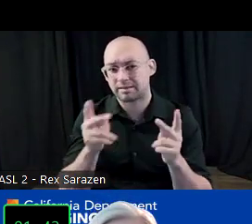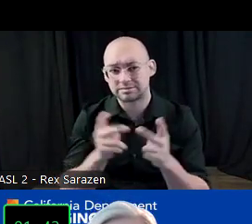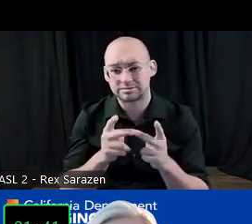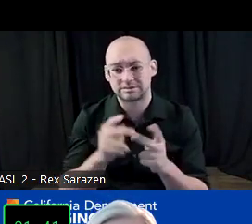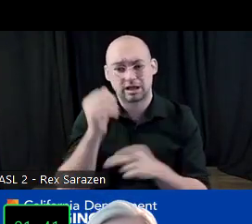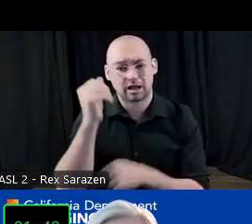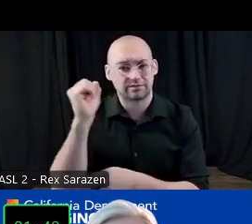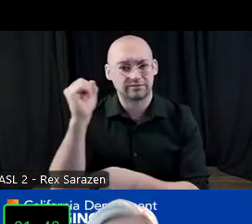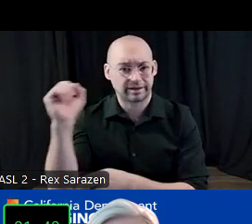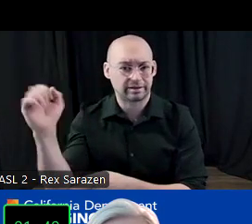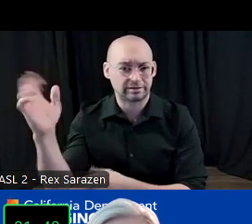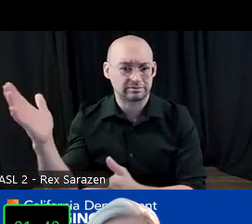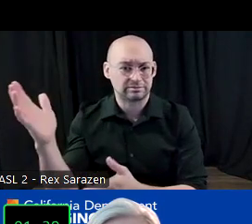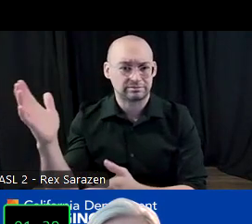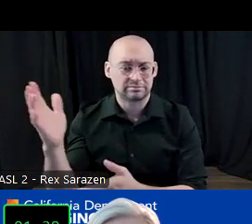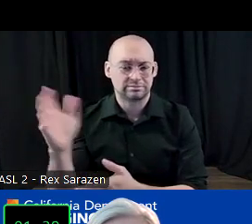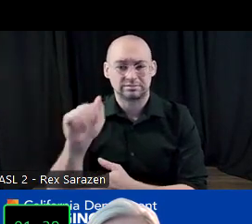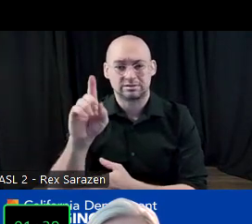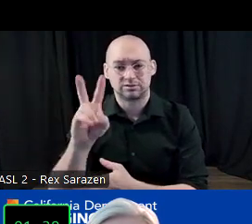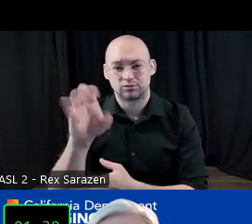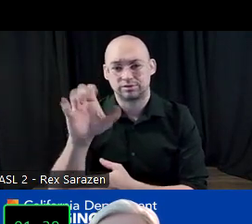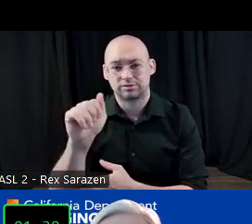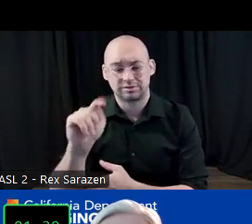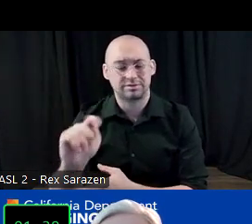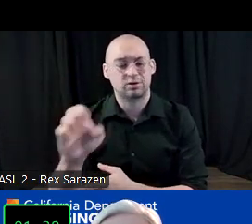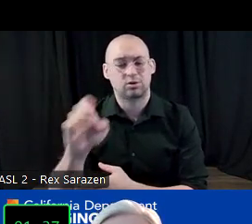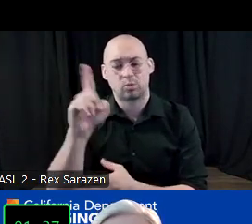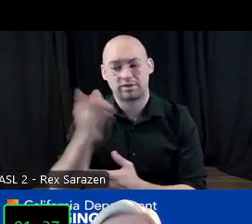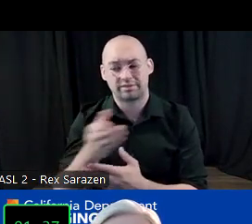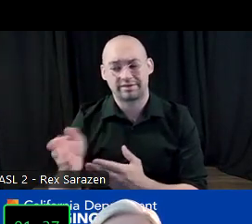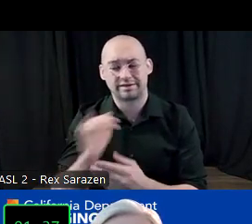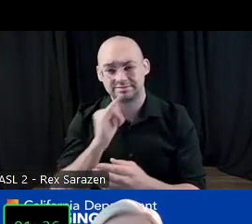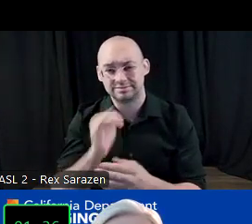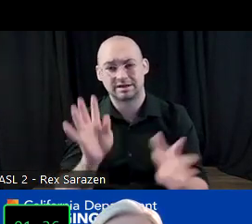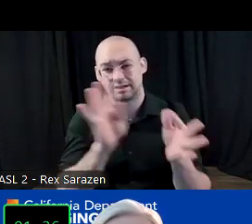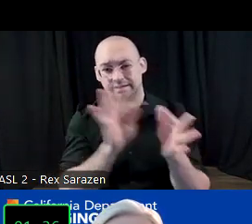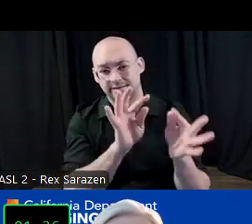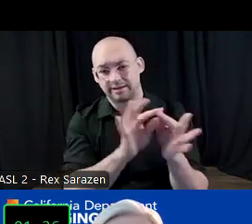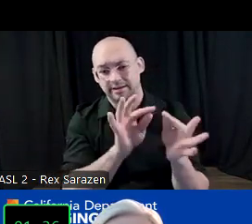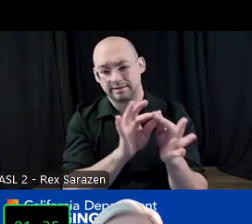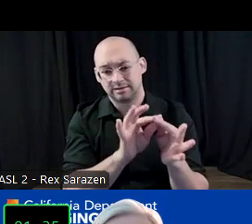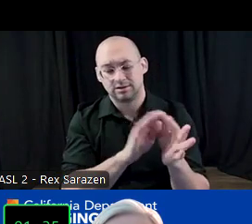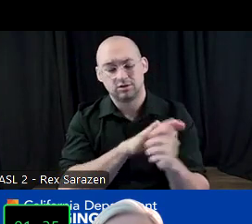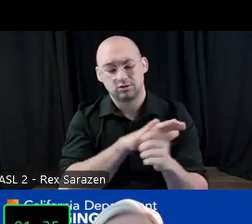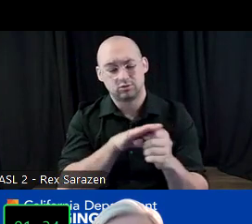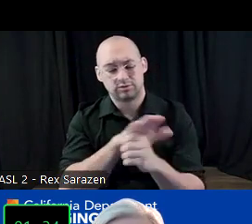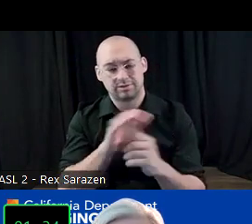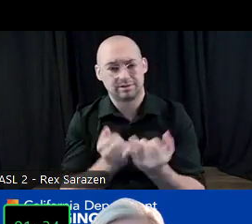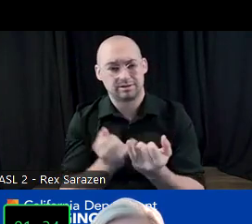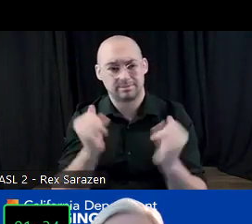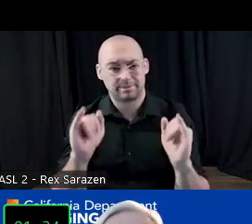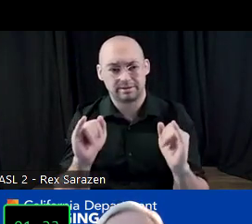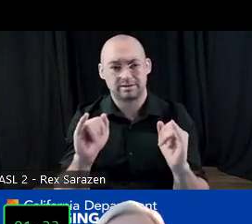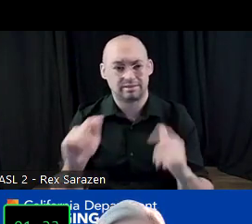advocate. One thing I recommend is reaching out to your local independent